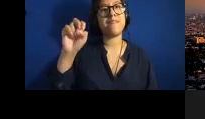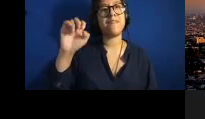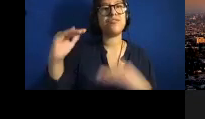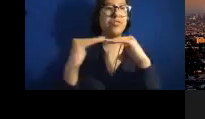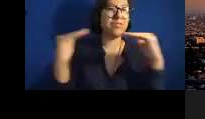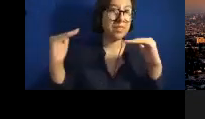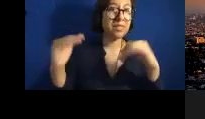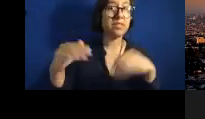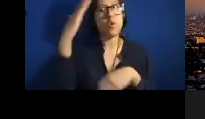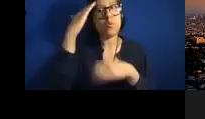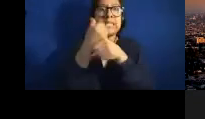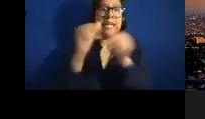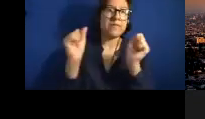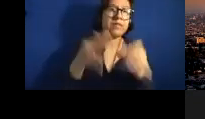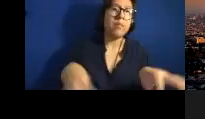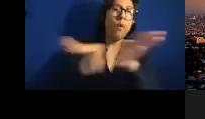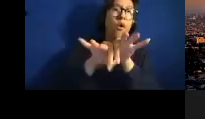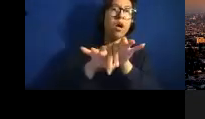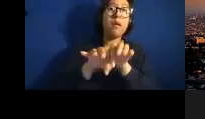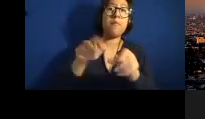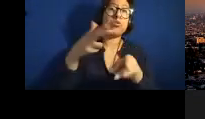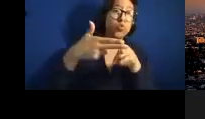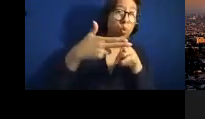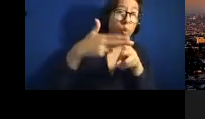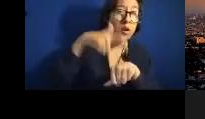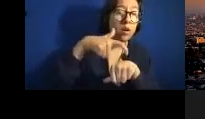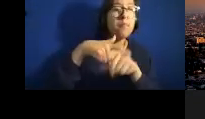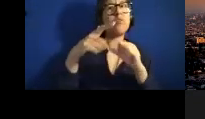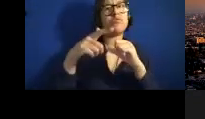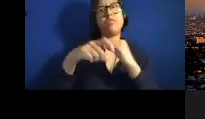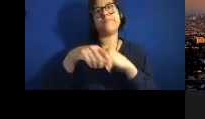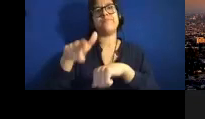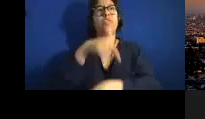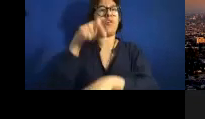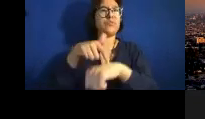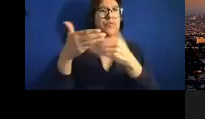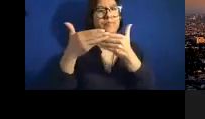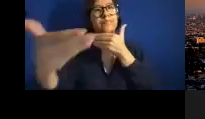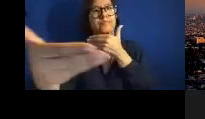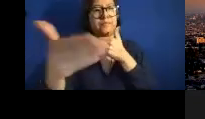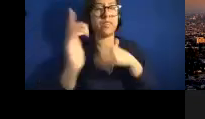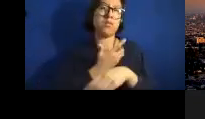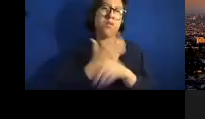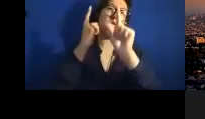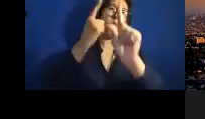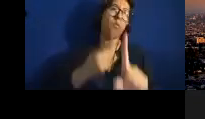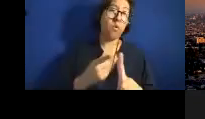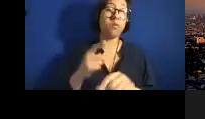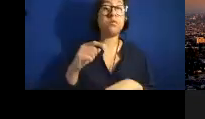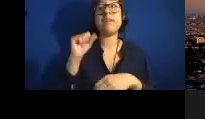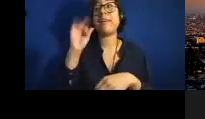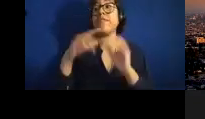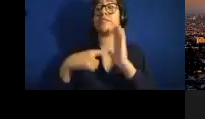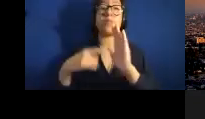but also long term healing as well. So our goal is to decrease the number of times there is a crisis